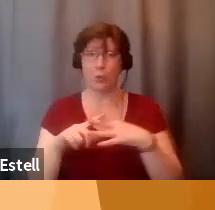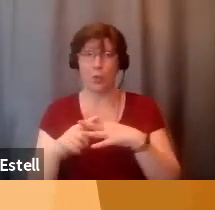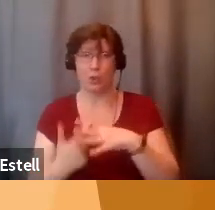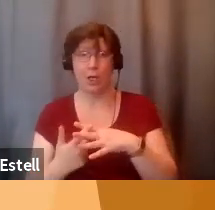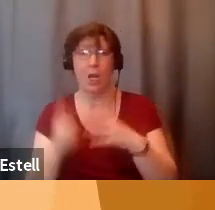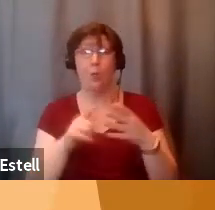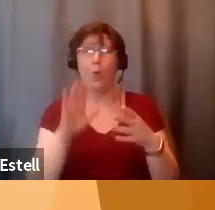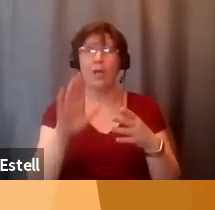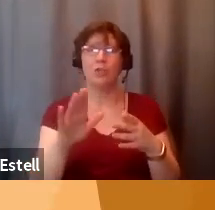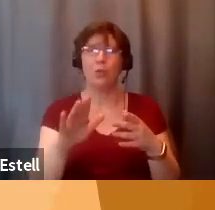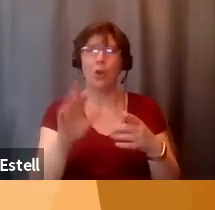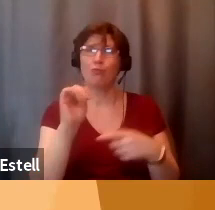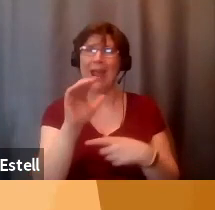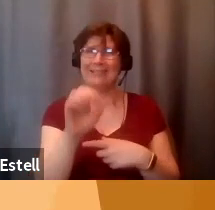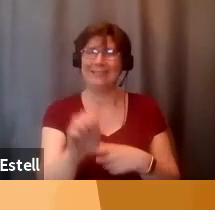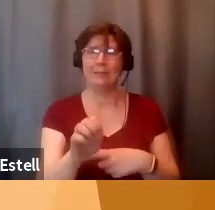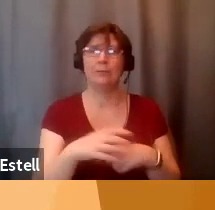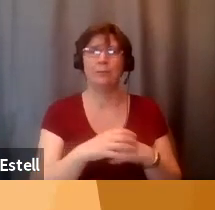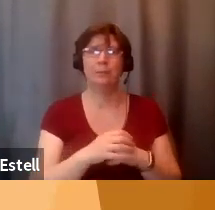your race? Next slide.